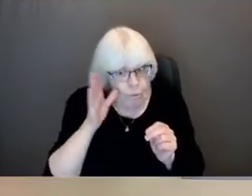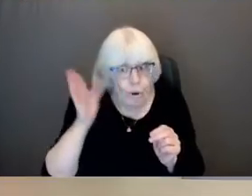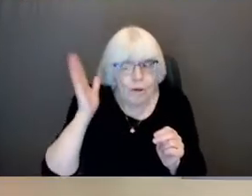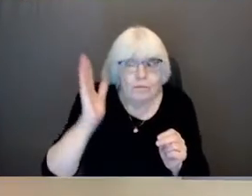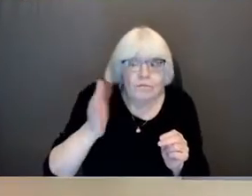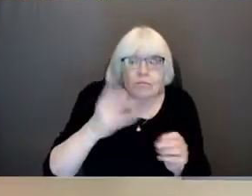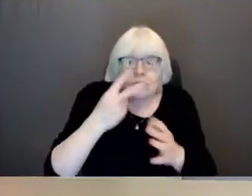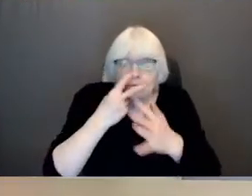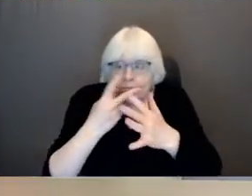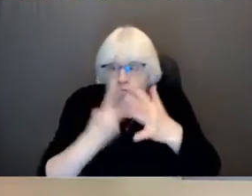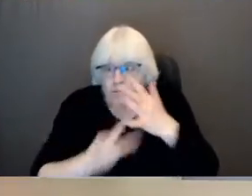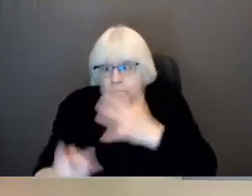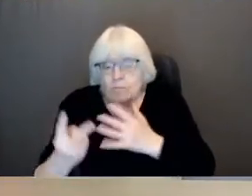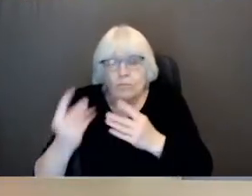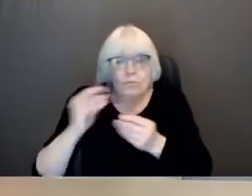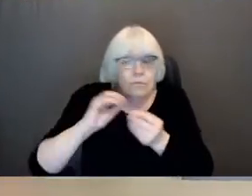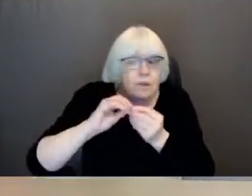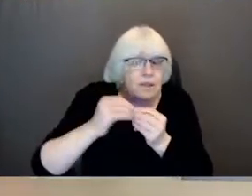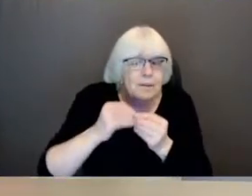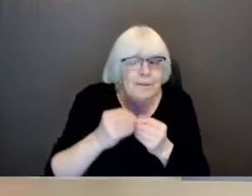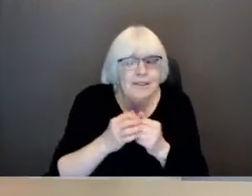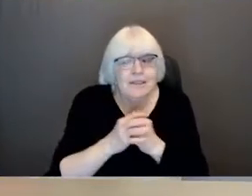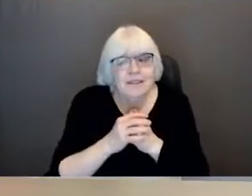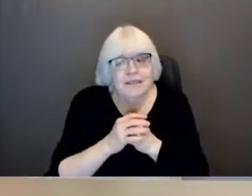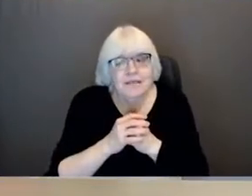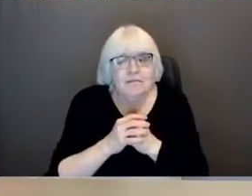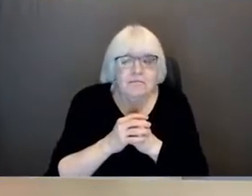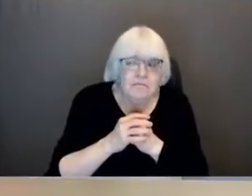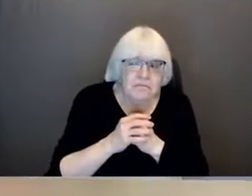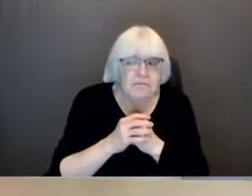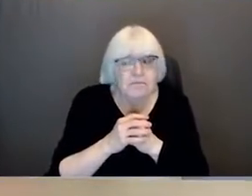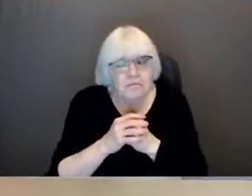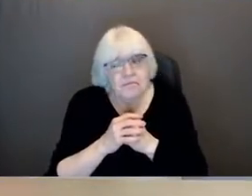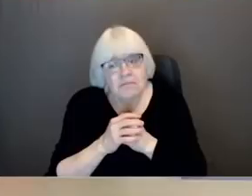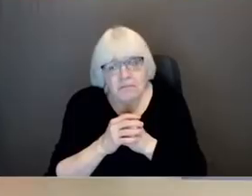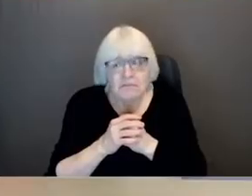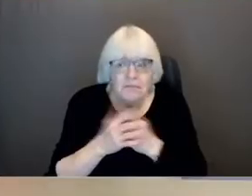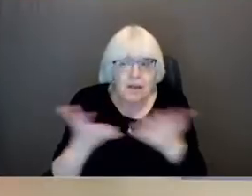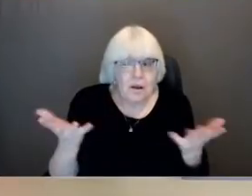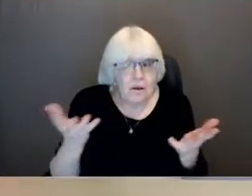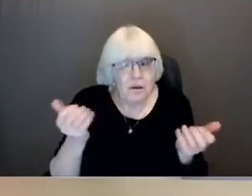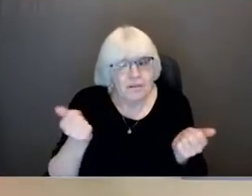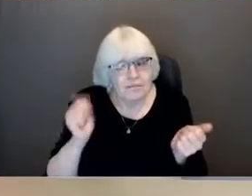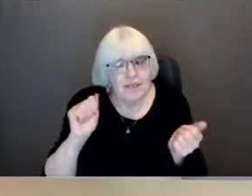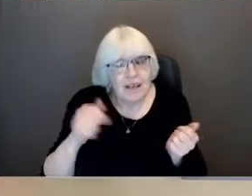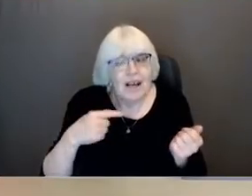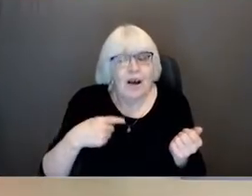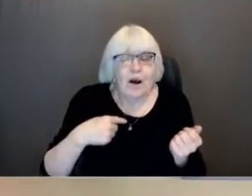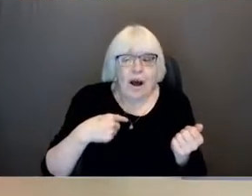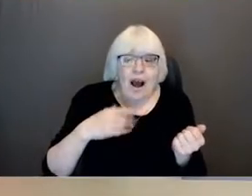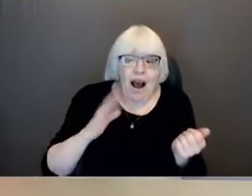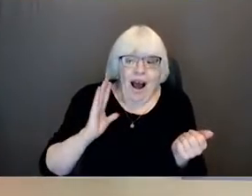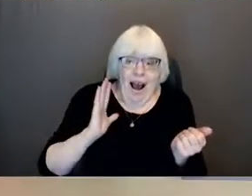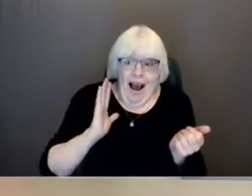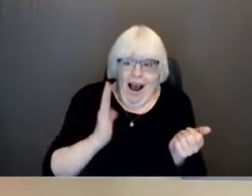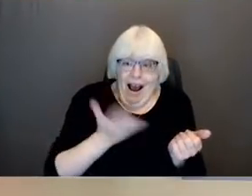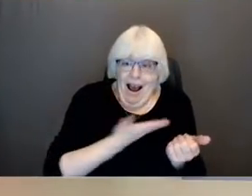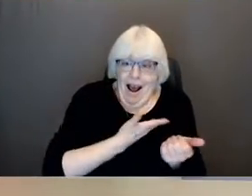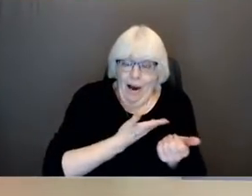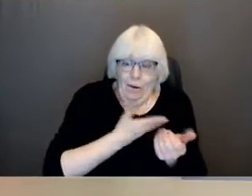thankfully, not allow us to do the modeling in the same way. So we've really been quite dependent on the national